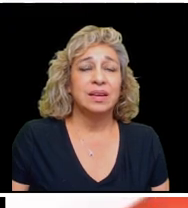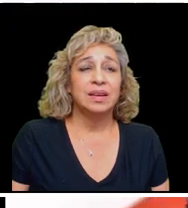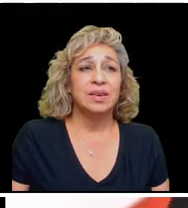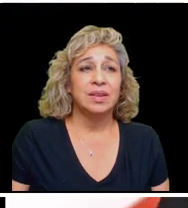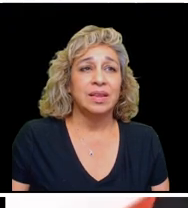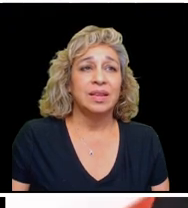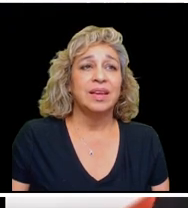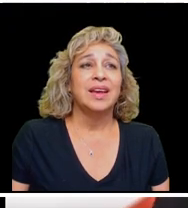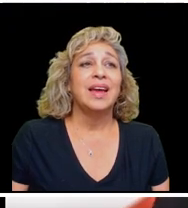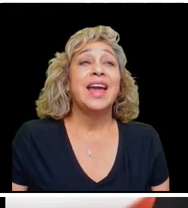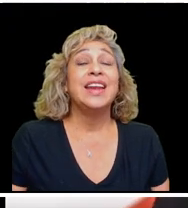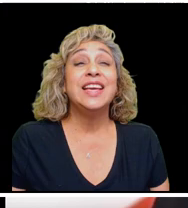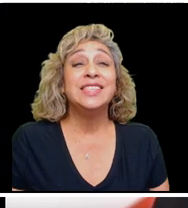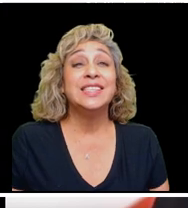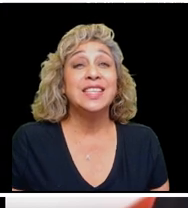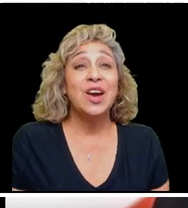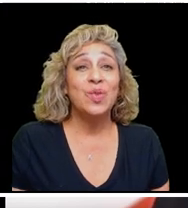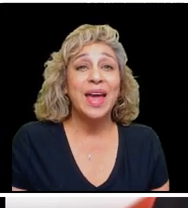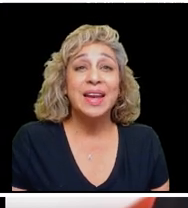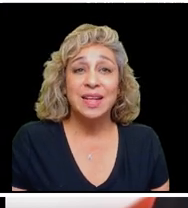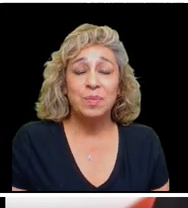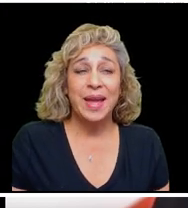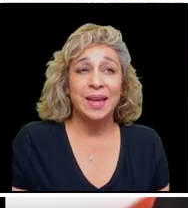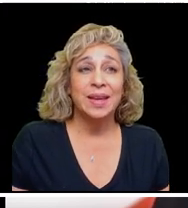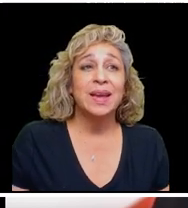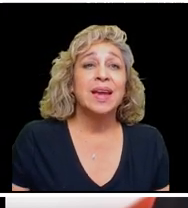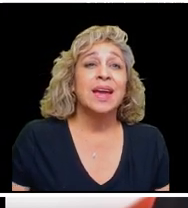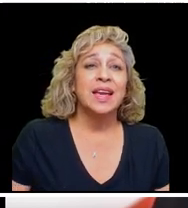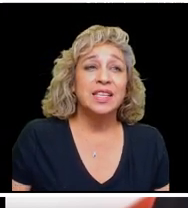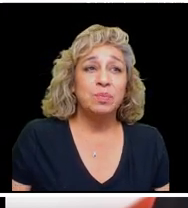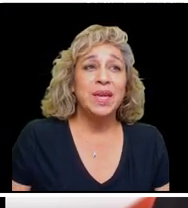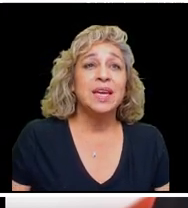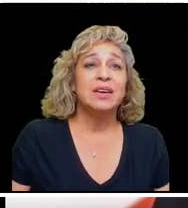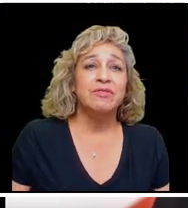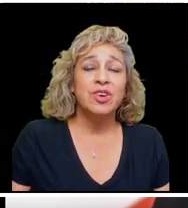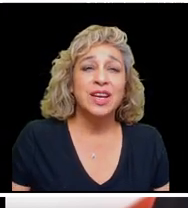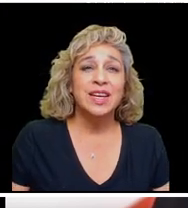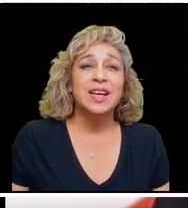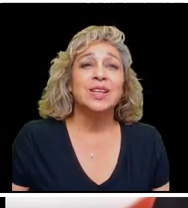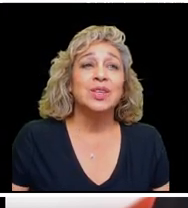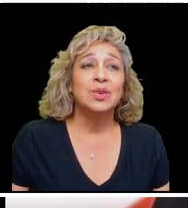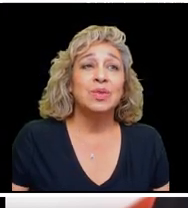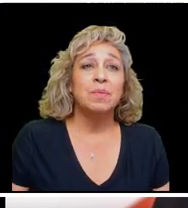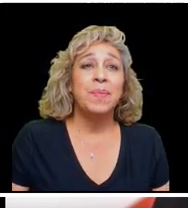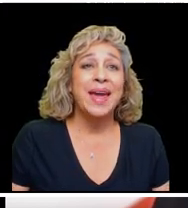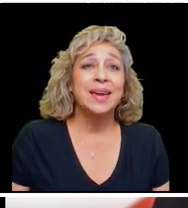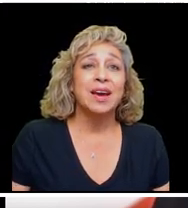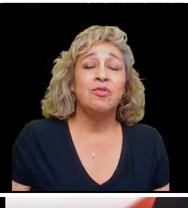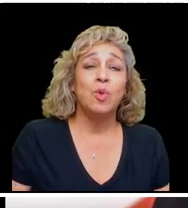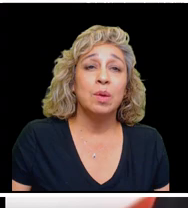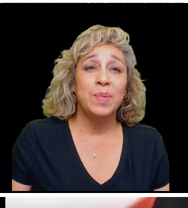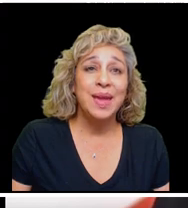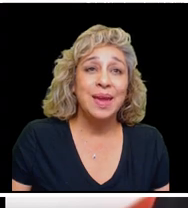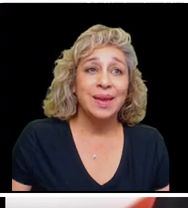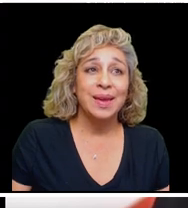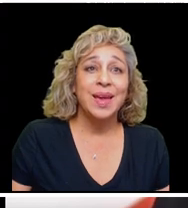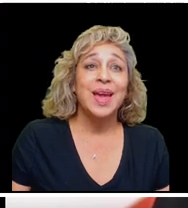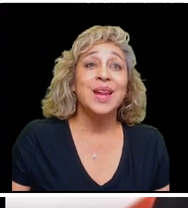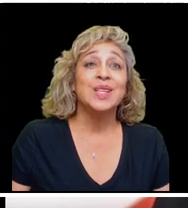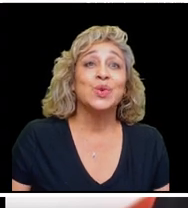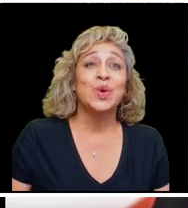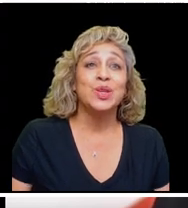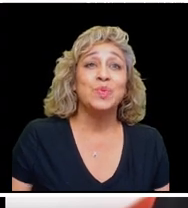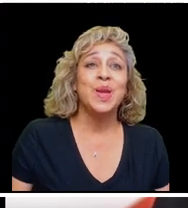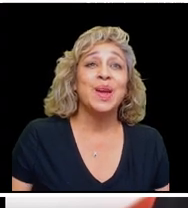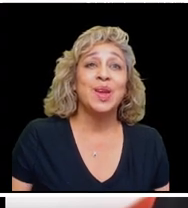and he says now that little bank is being converted to the bank of well being and